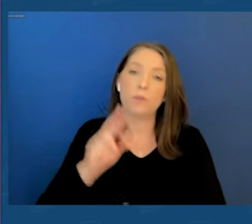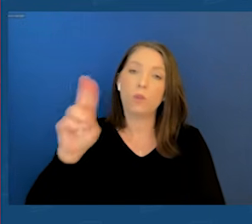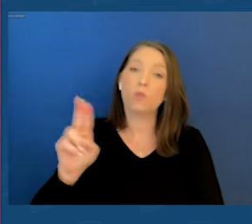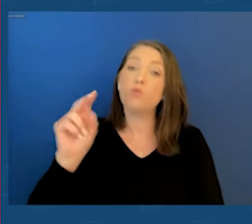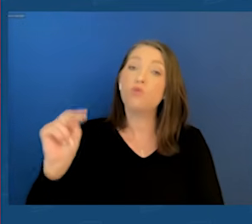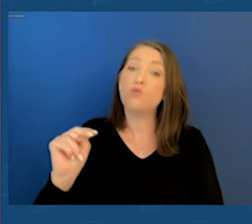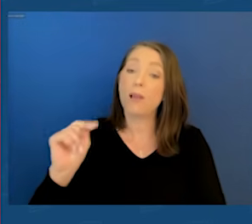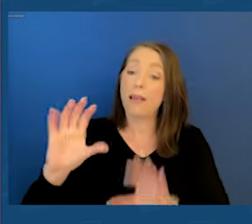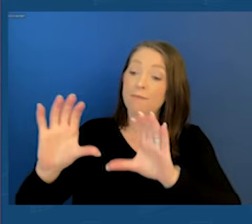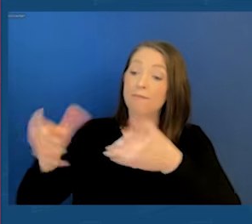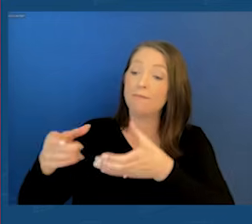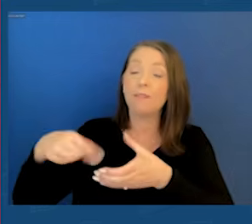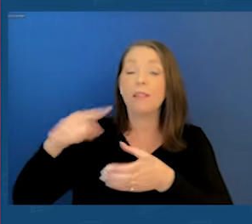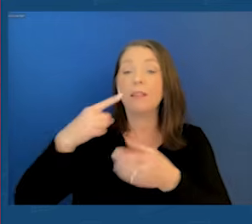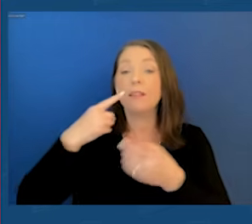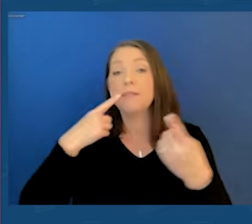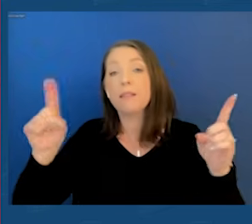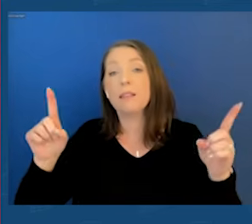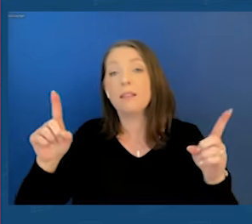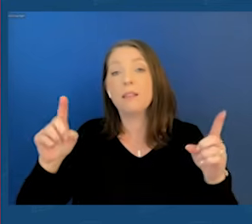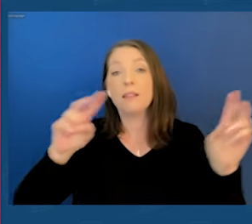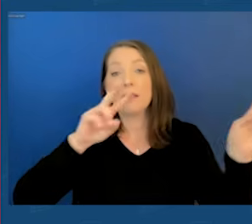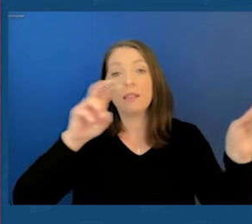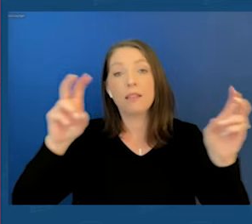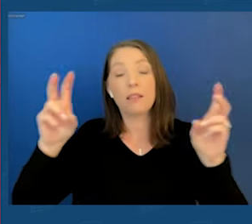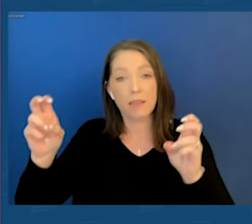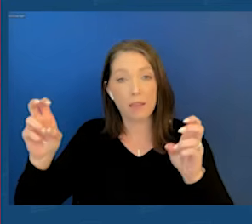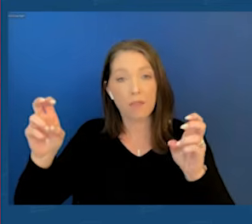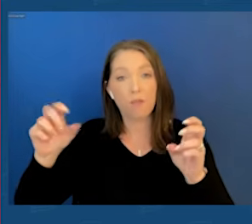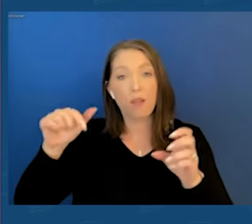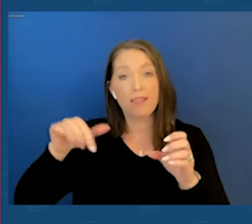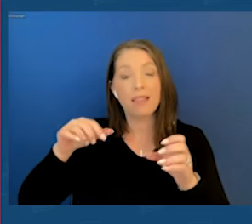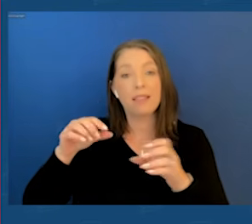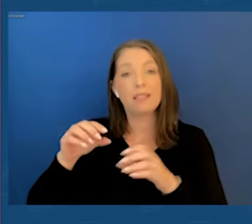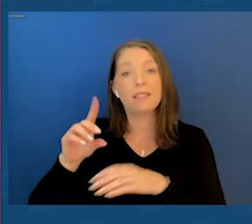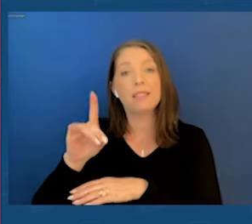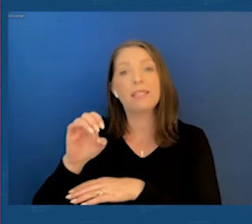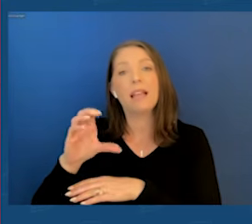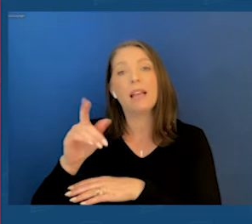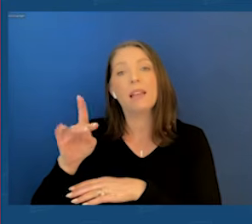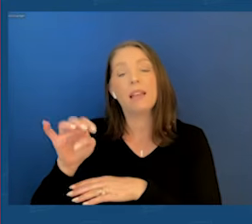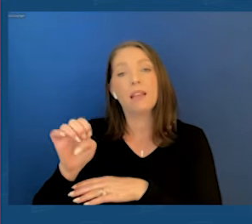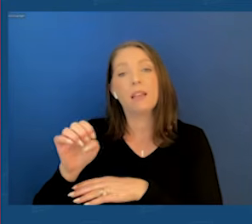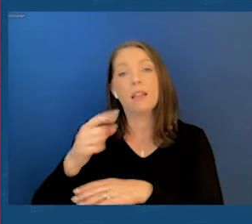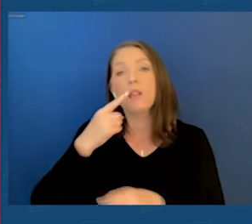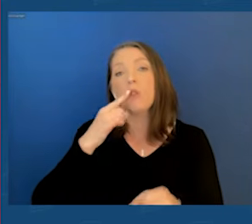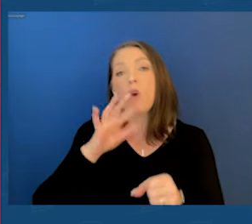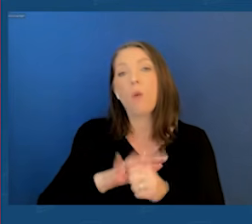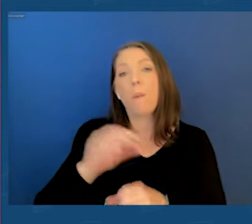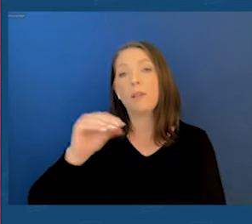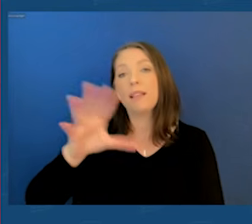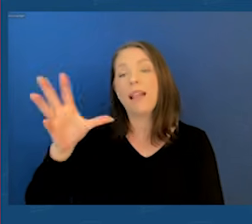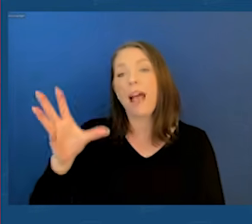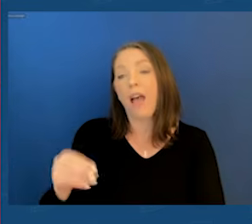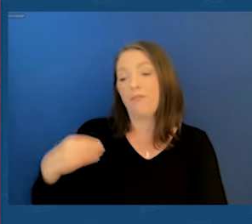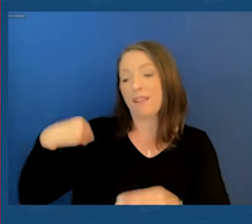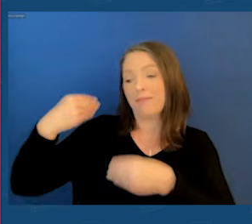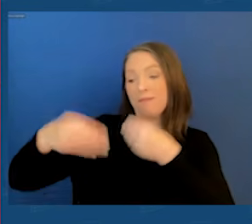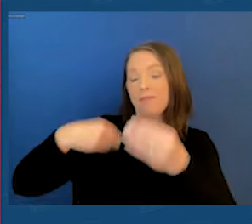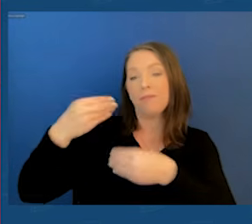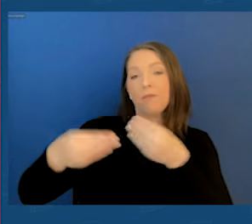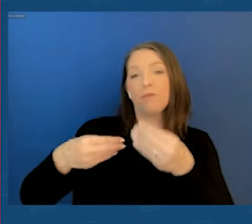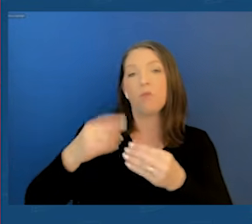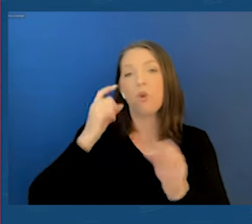the theme for the International Decade is the promise of African descent recognition, justice, and